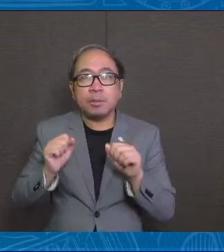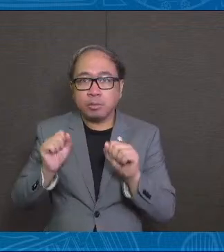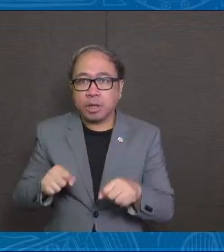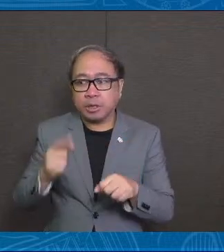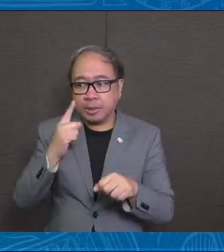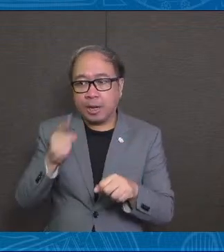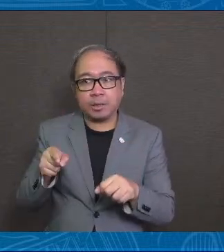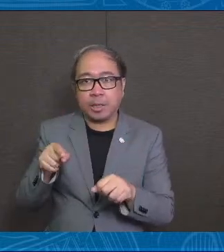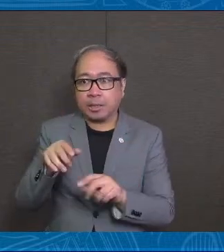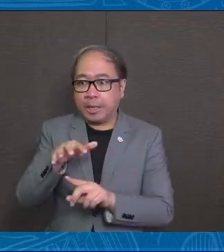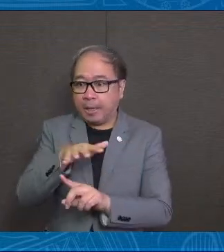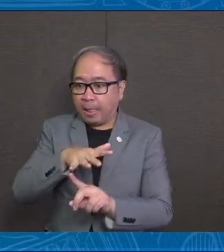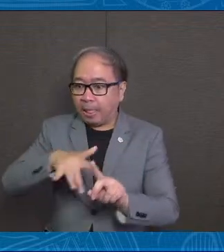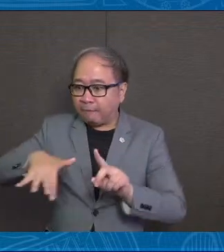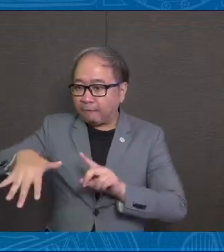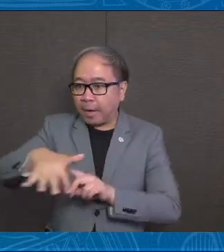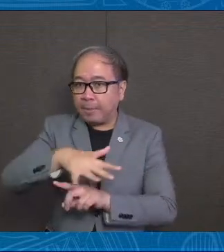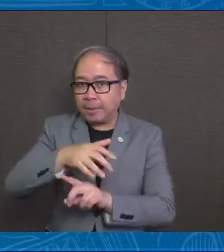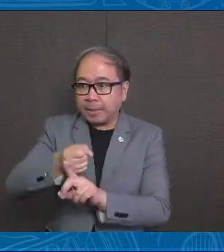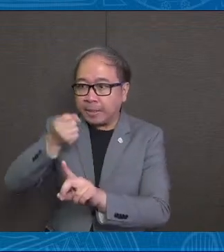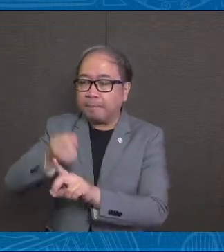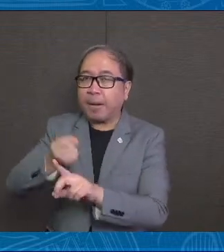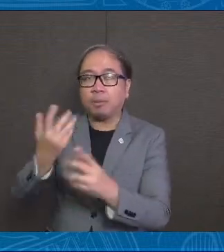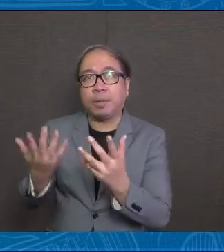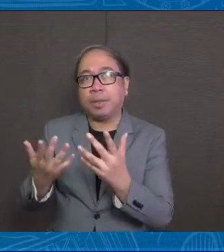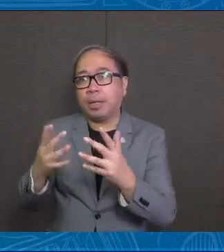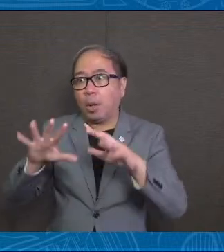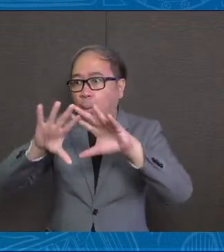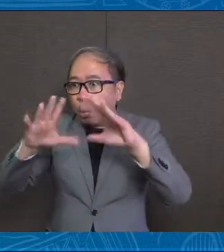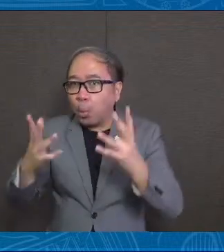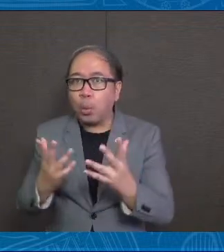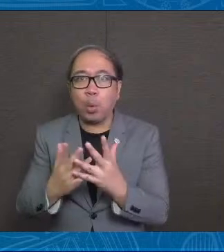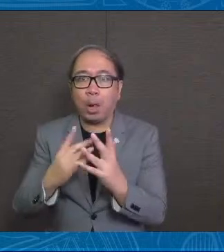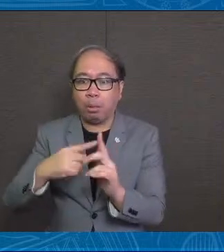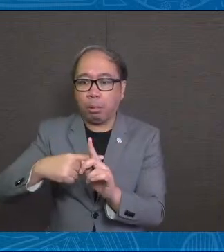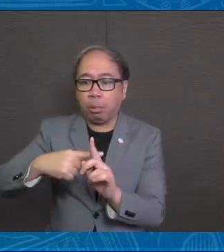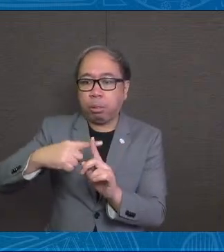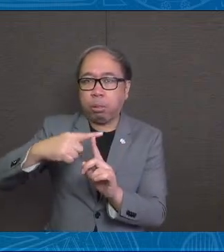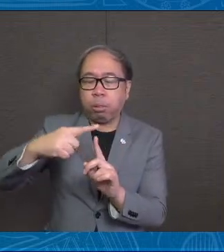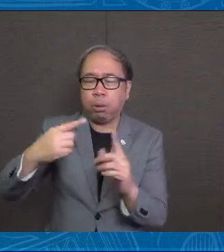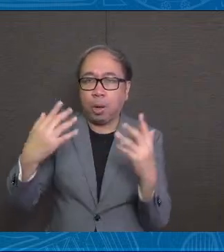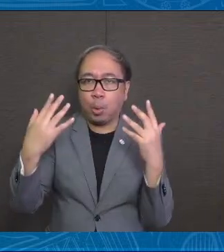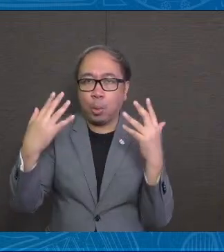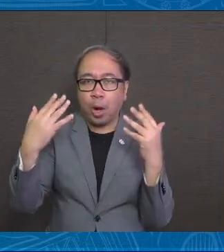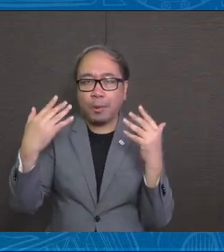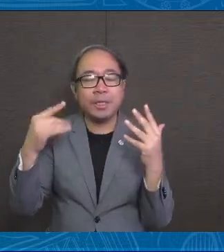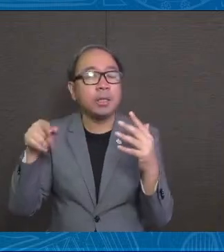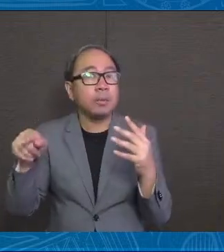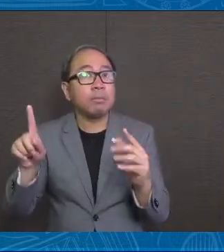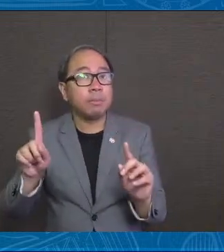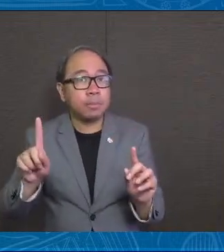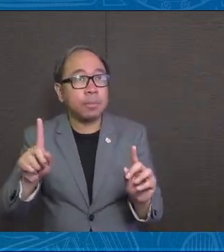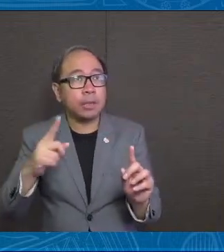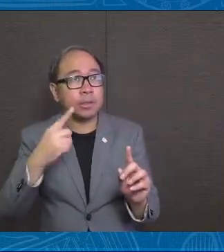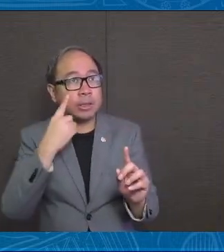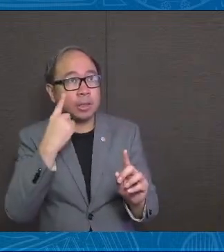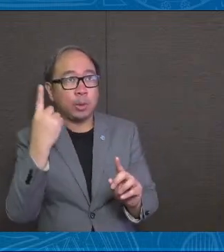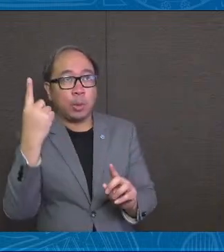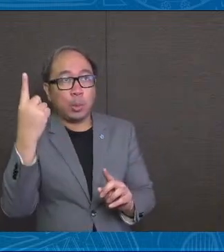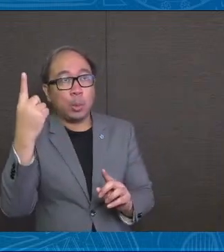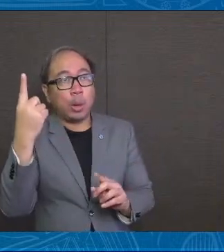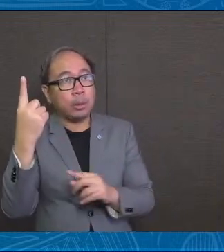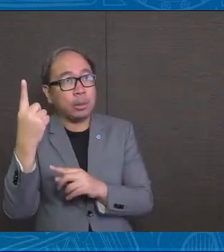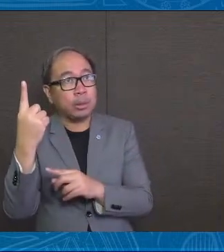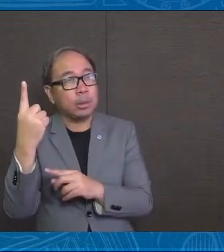like global warming, and it can cause the climate changes effect also. Why we are not talking about the